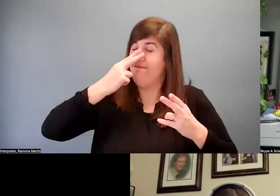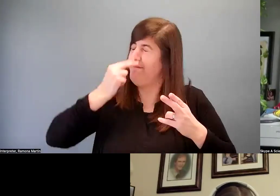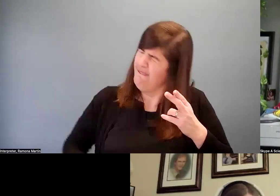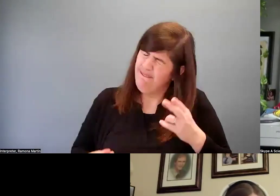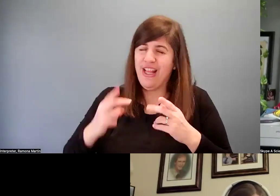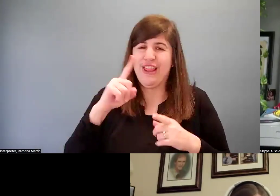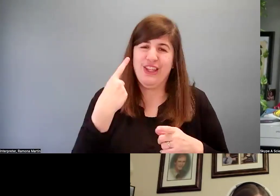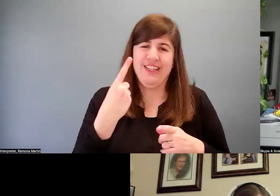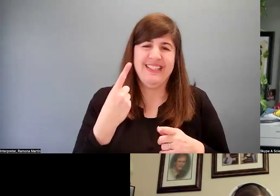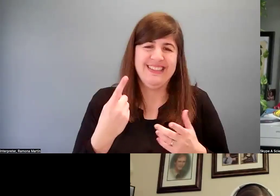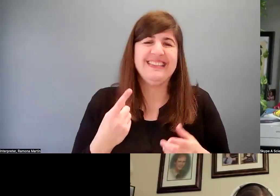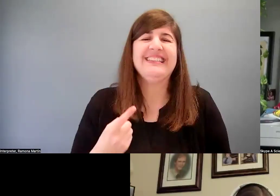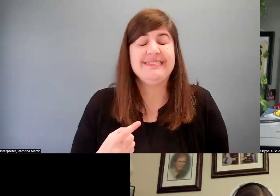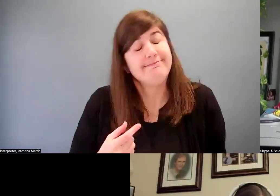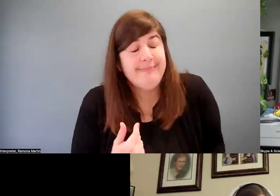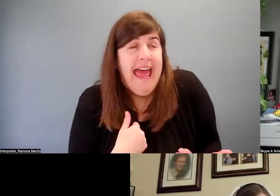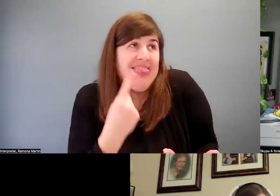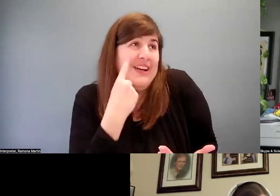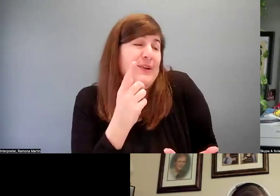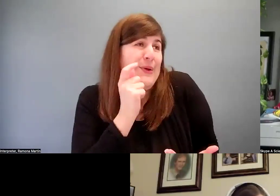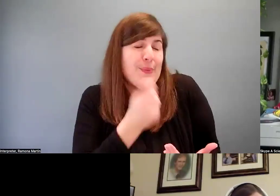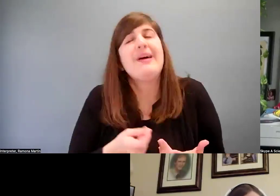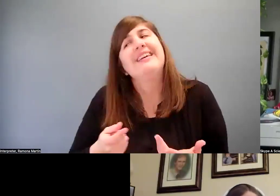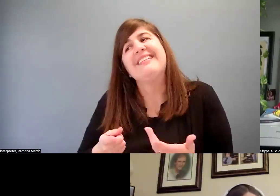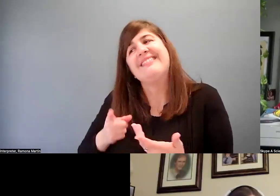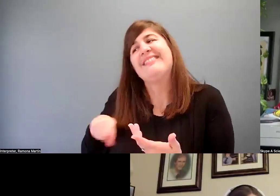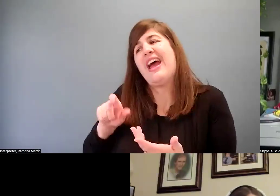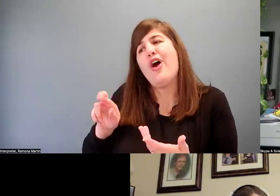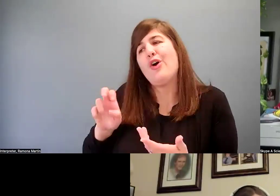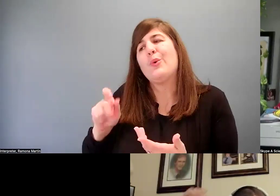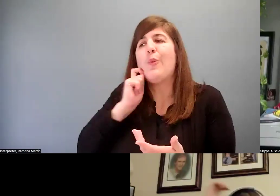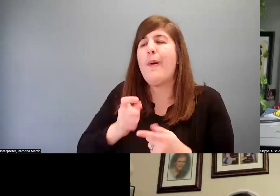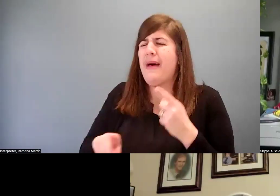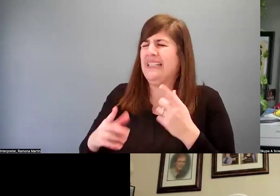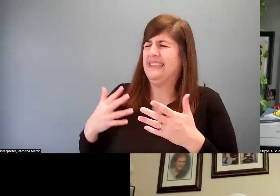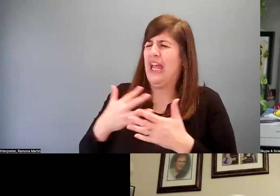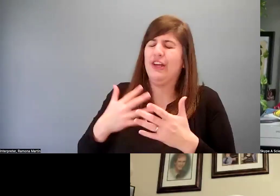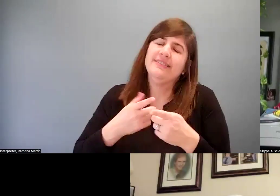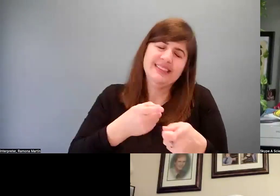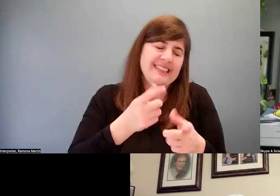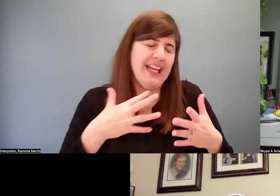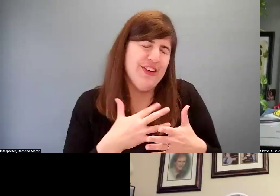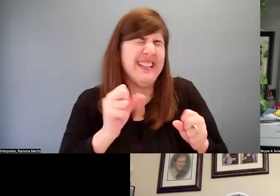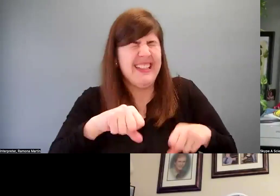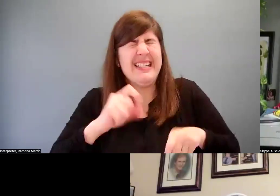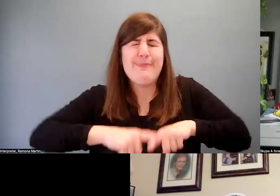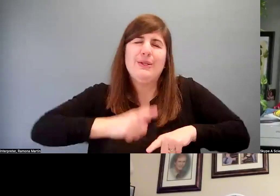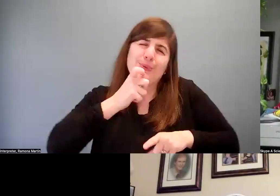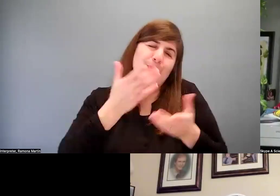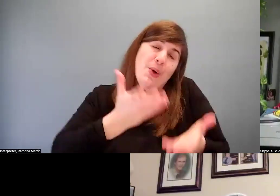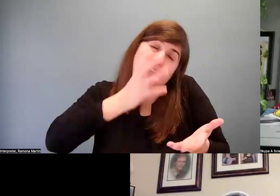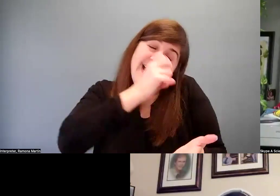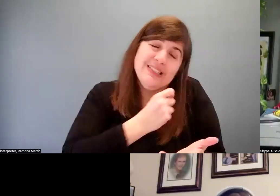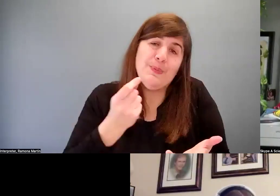depends. I think they're cool. I think that they're a little They are scary. cool, but They're scary. So depends on who you are, I guess.